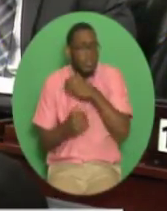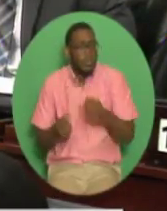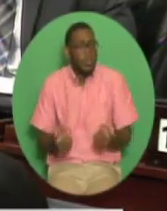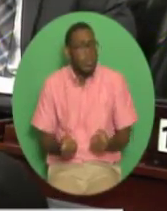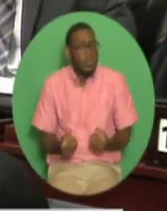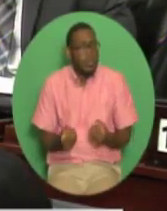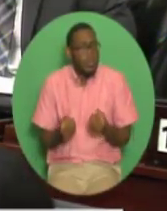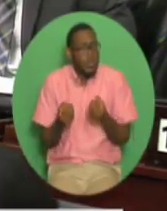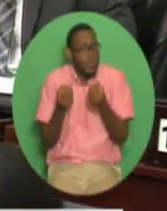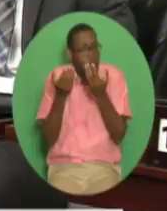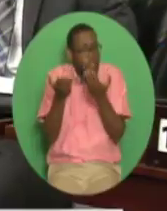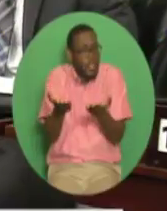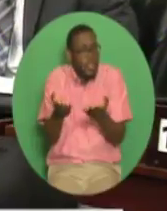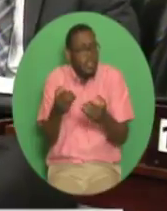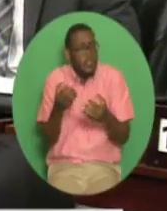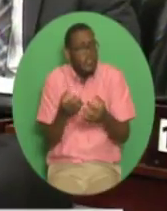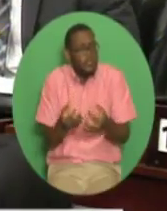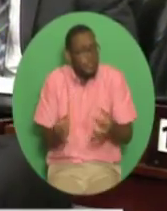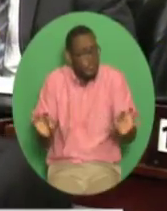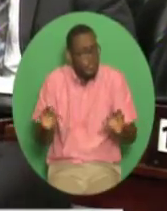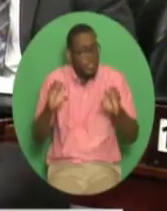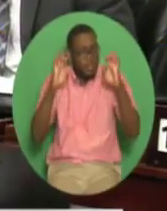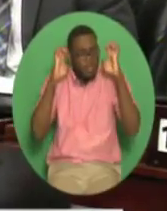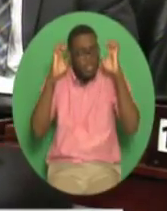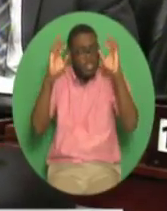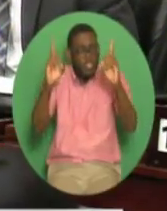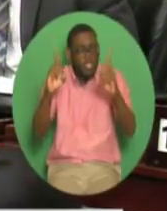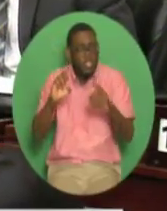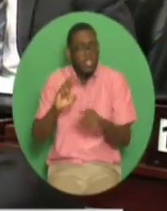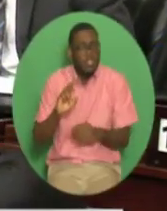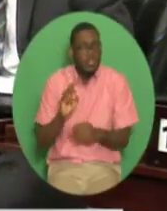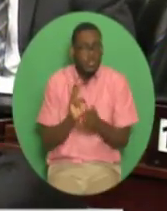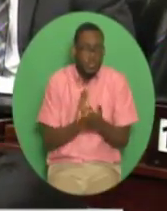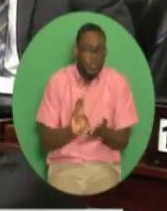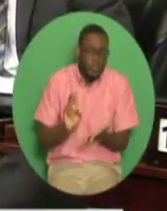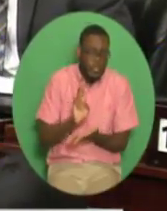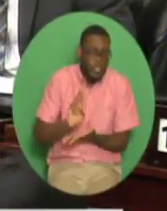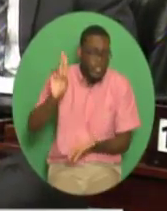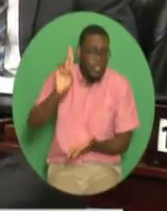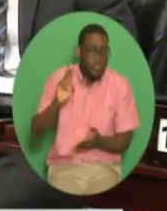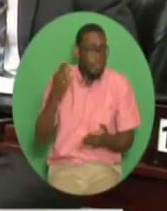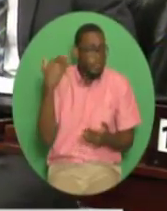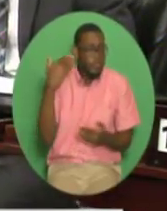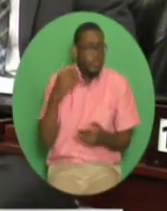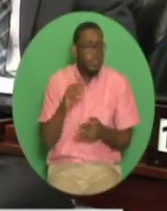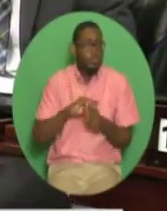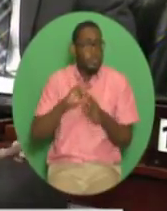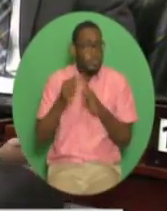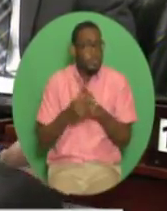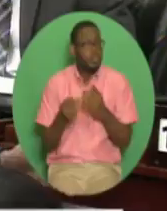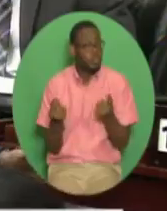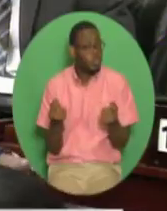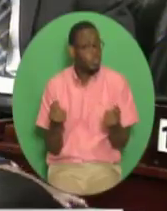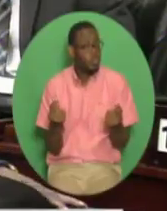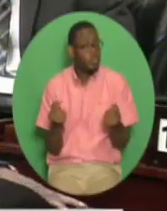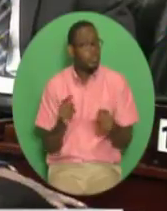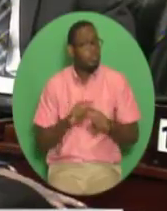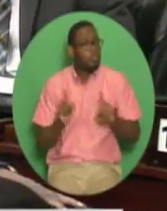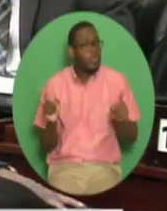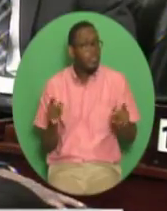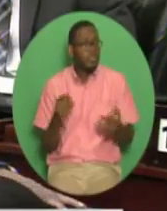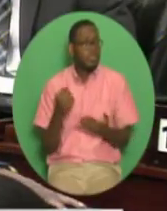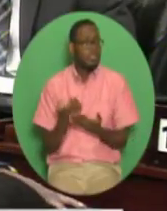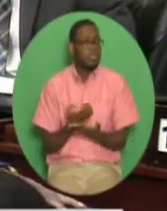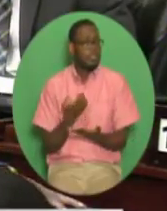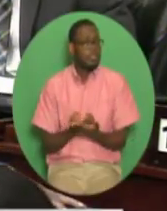tertiary education. There's a time when Barbados did that, but because of the economic